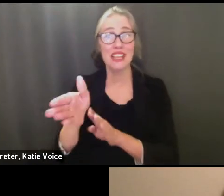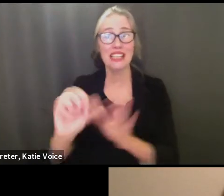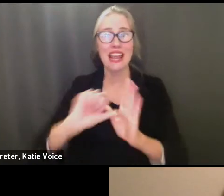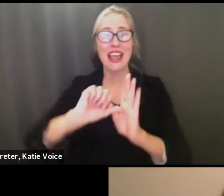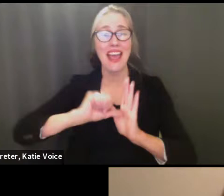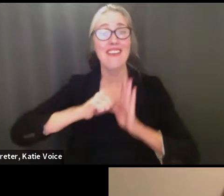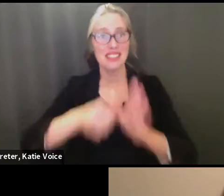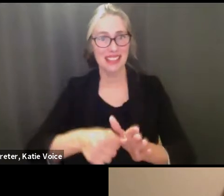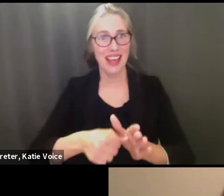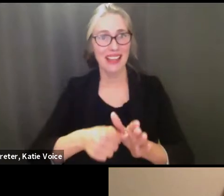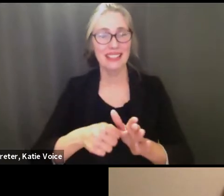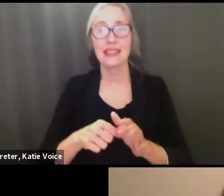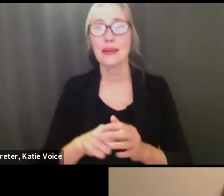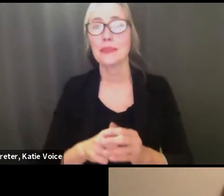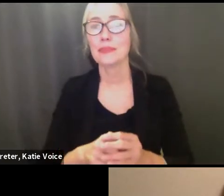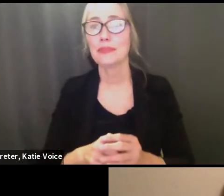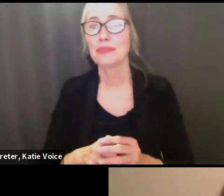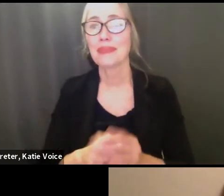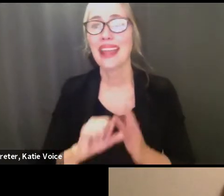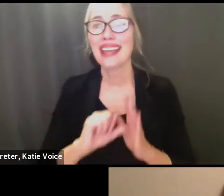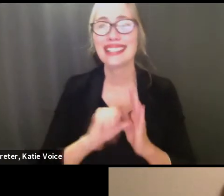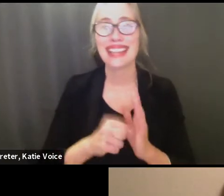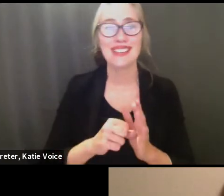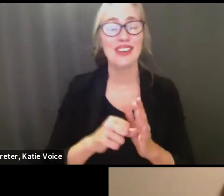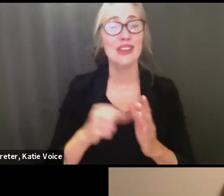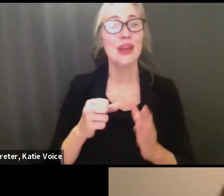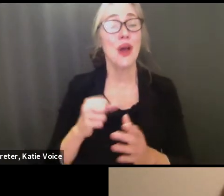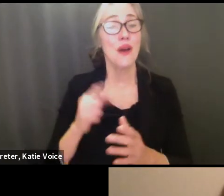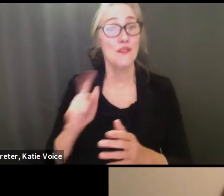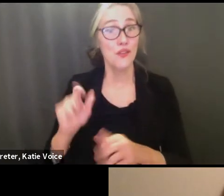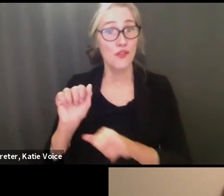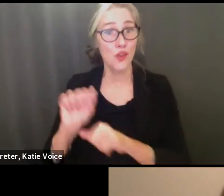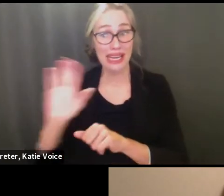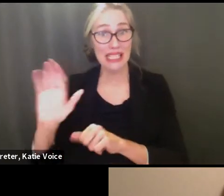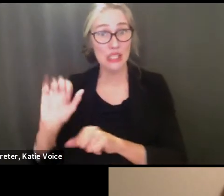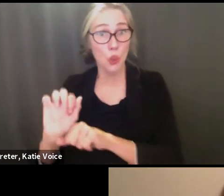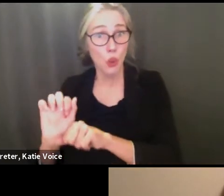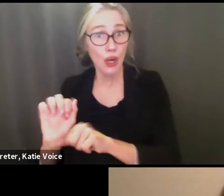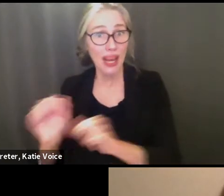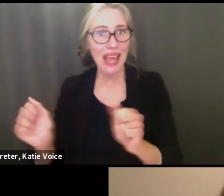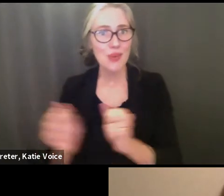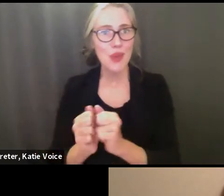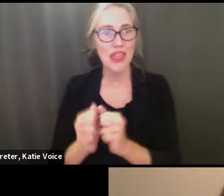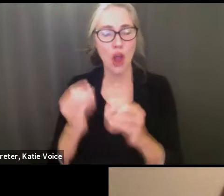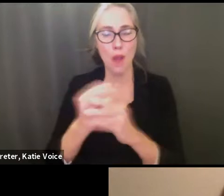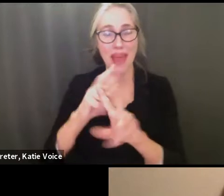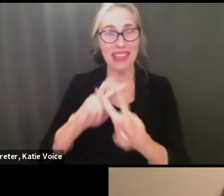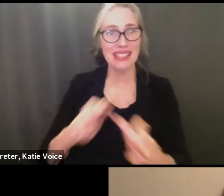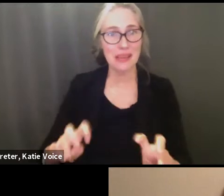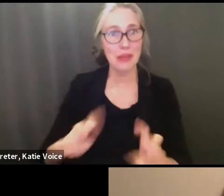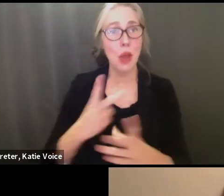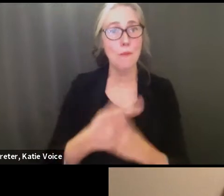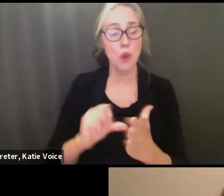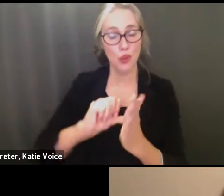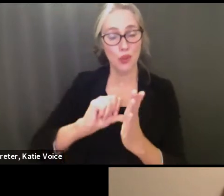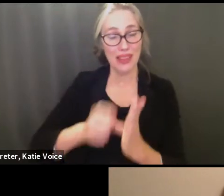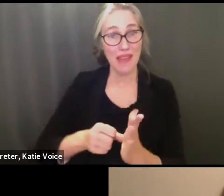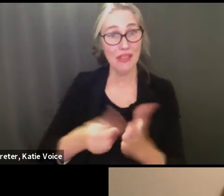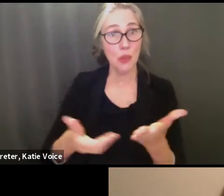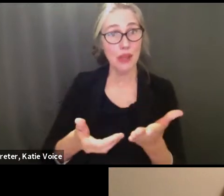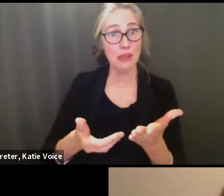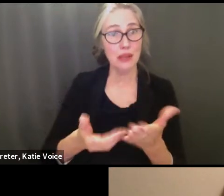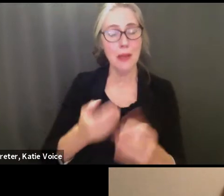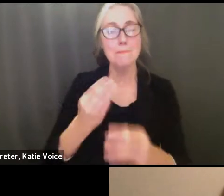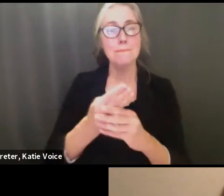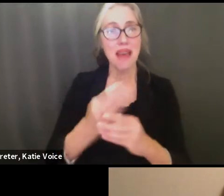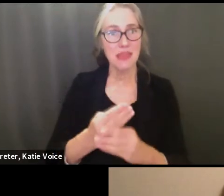that the emphasis of his work and the emphasis of our math assessment program will be to construct